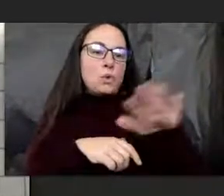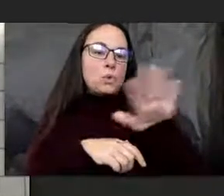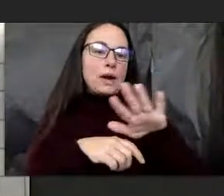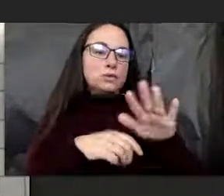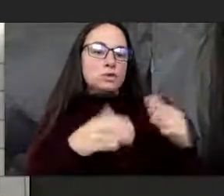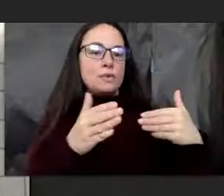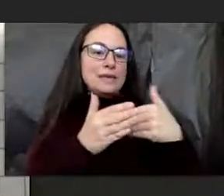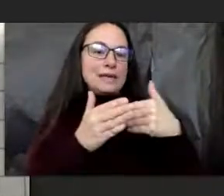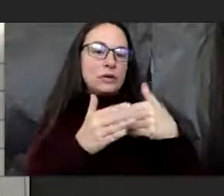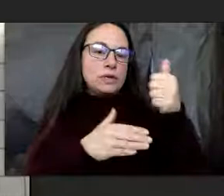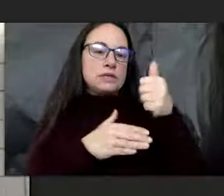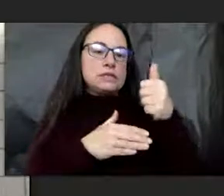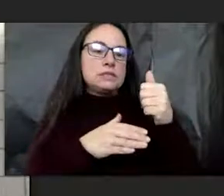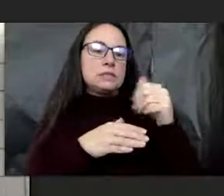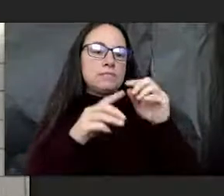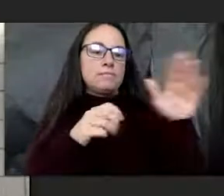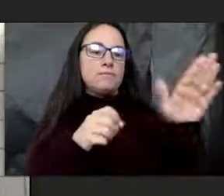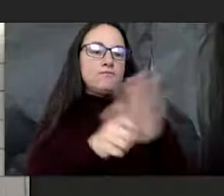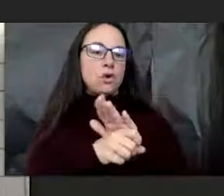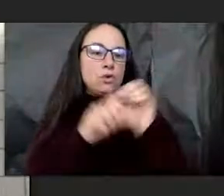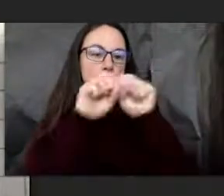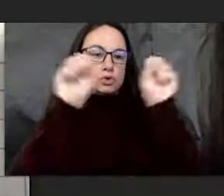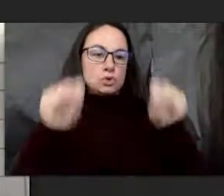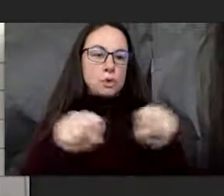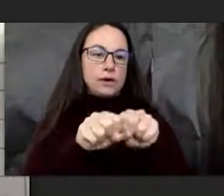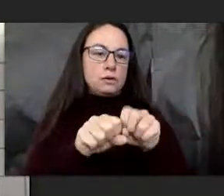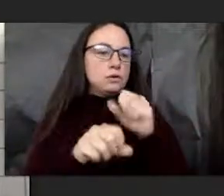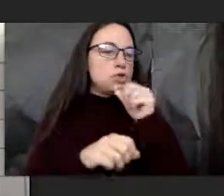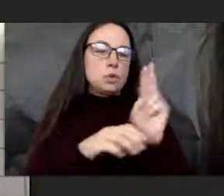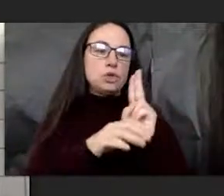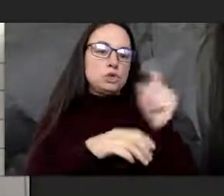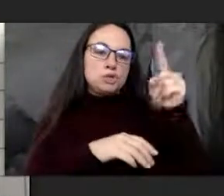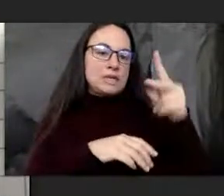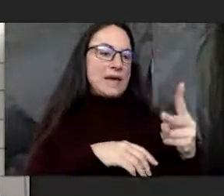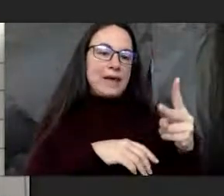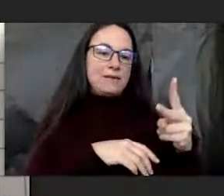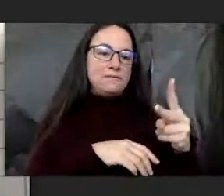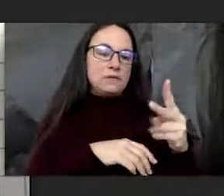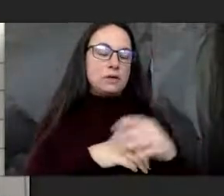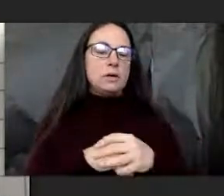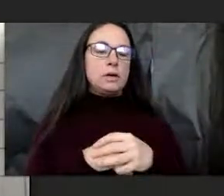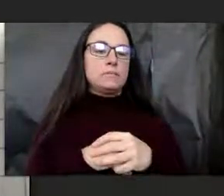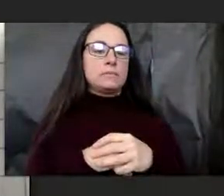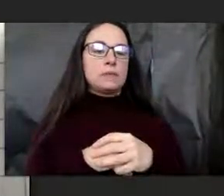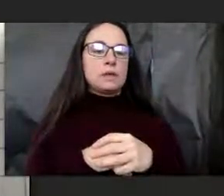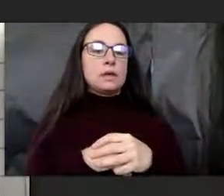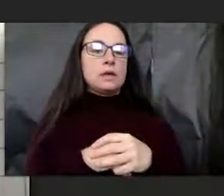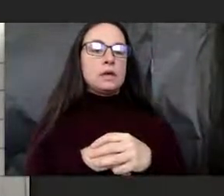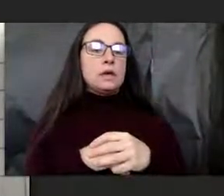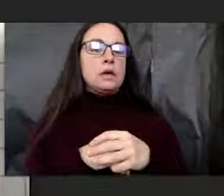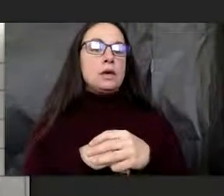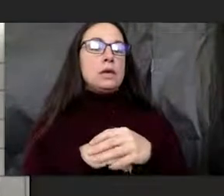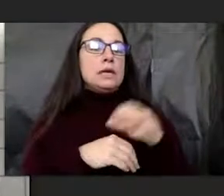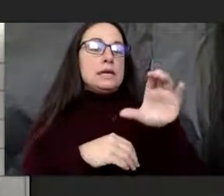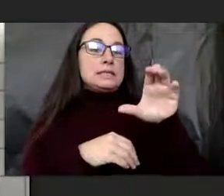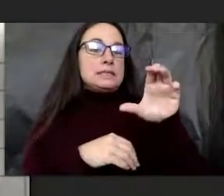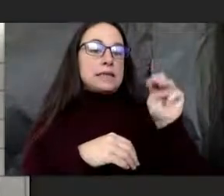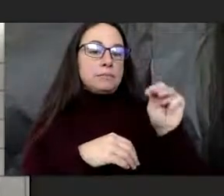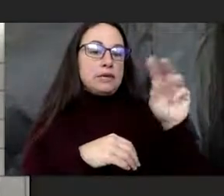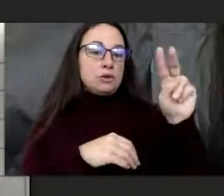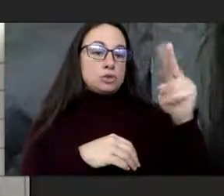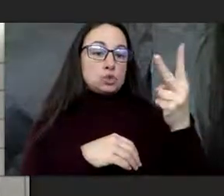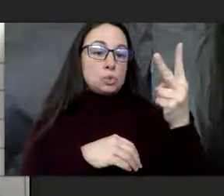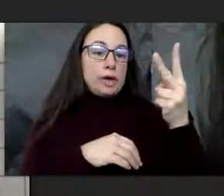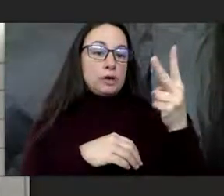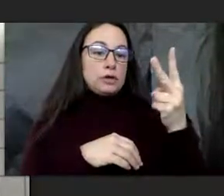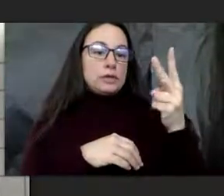do not have to do half and third squares and so forth. Unit for surface area is centimeters squared. Unfortunately, iMovie won't let me